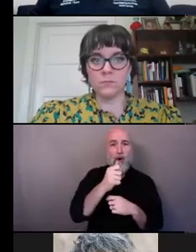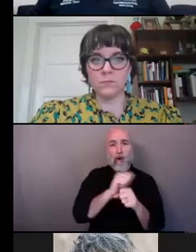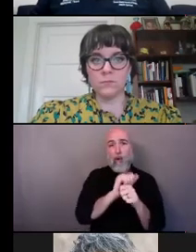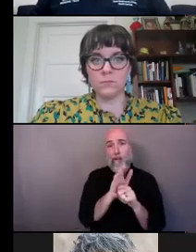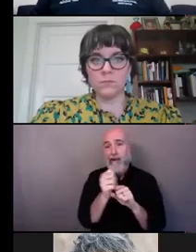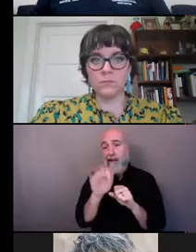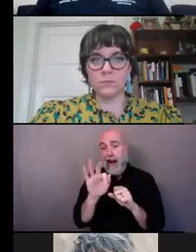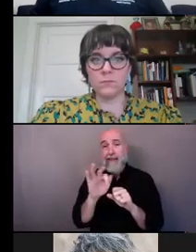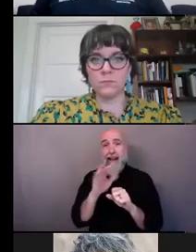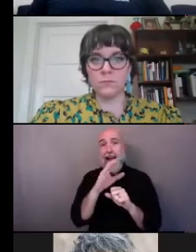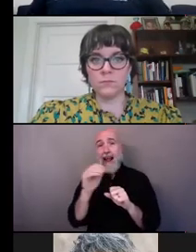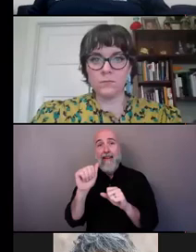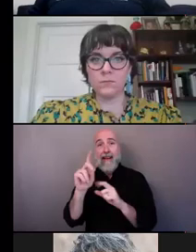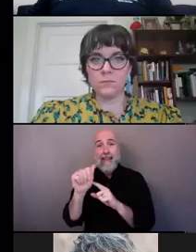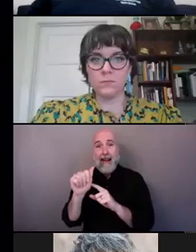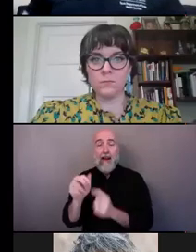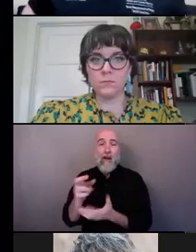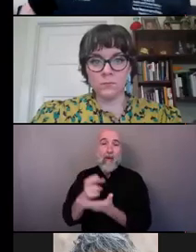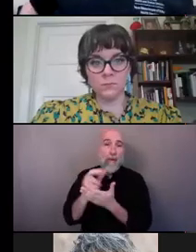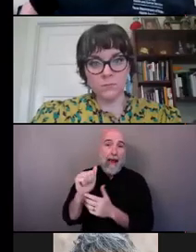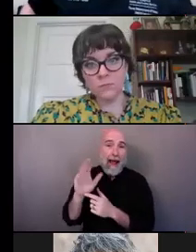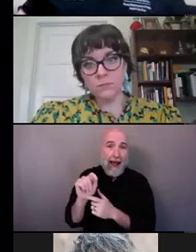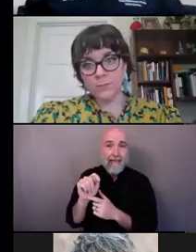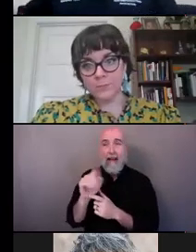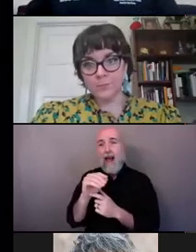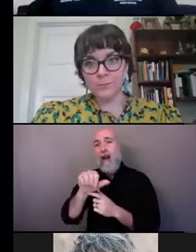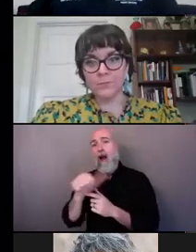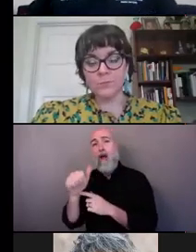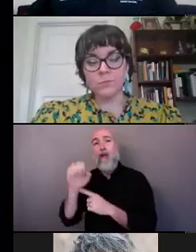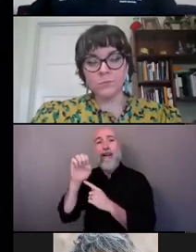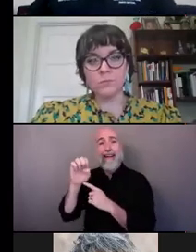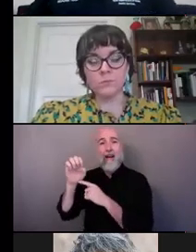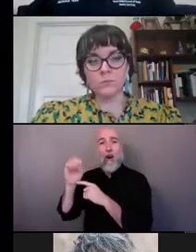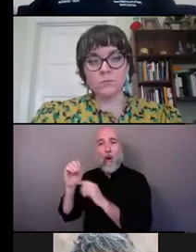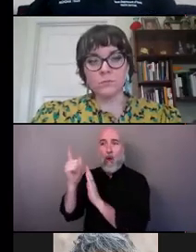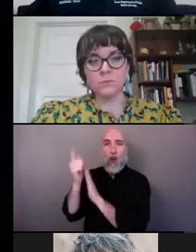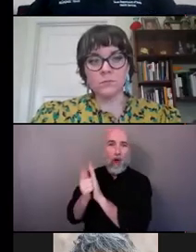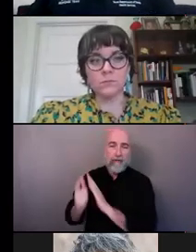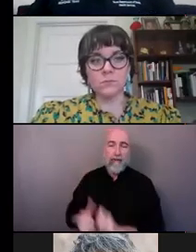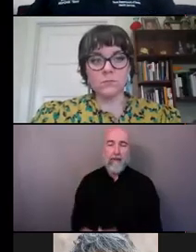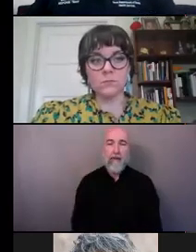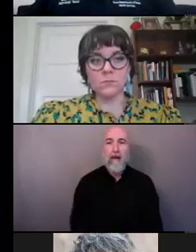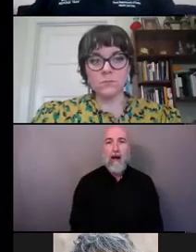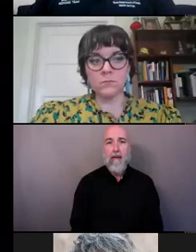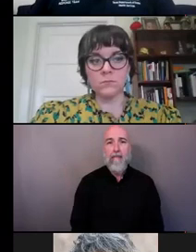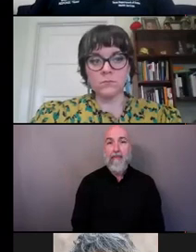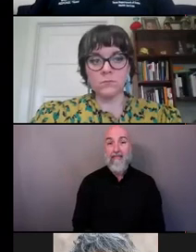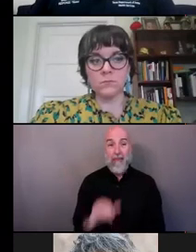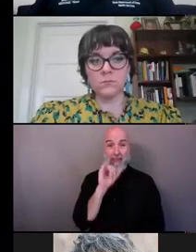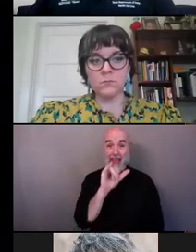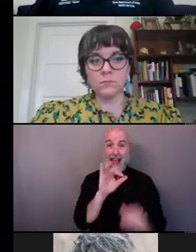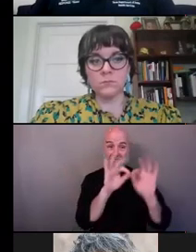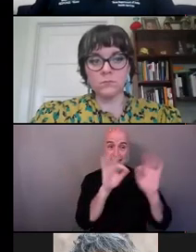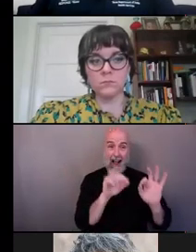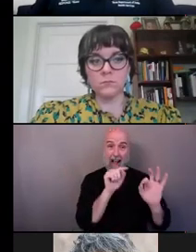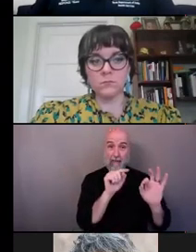the ADA, the Rehabilitation Act, and other EEO laws. From that document,